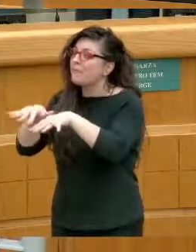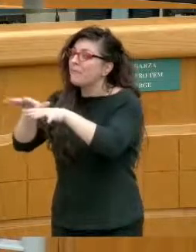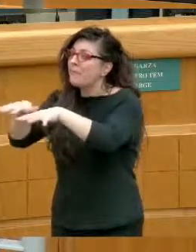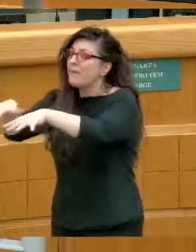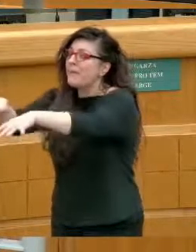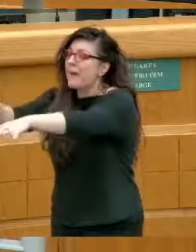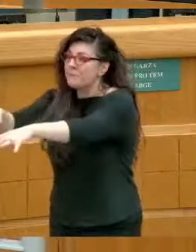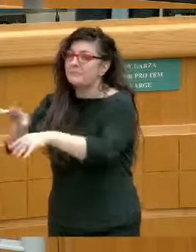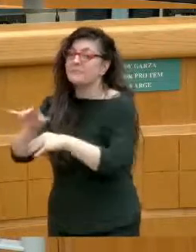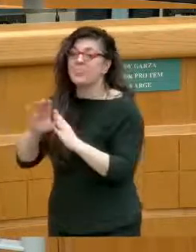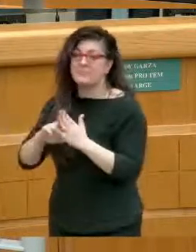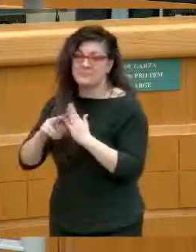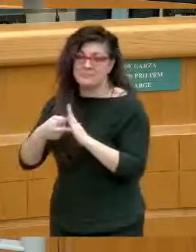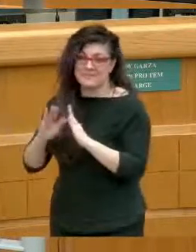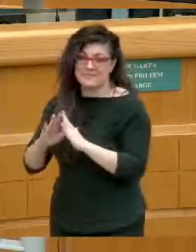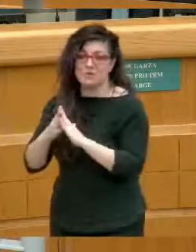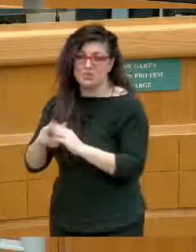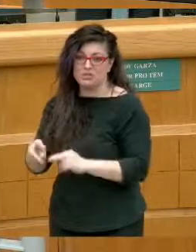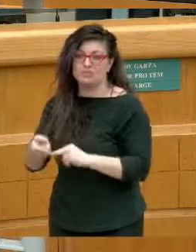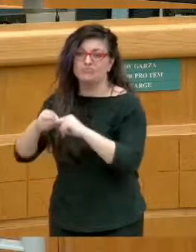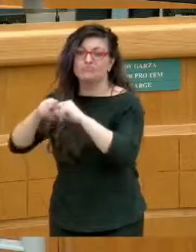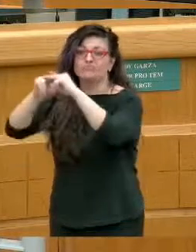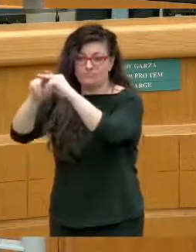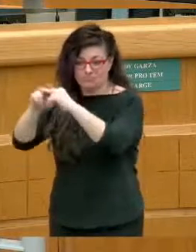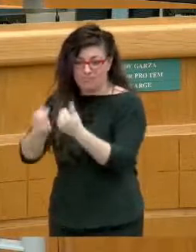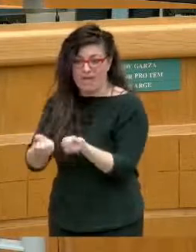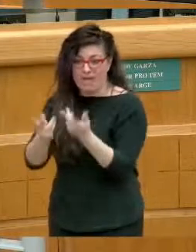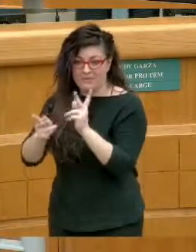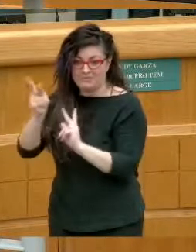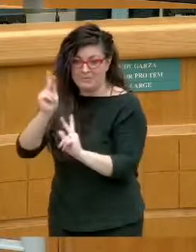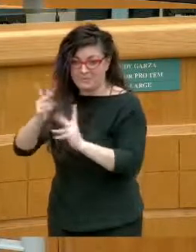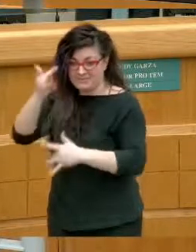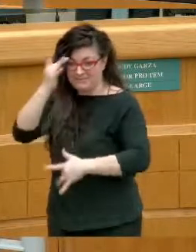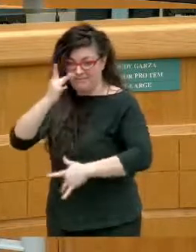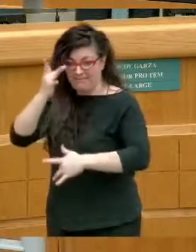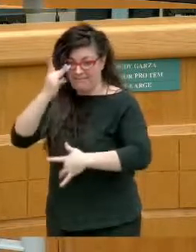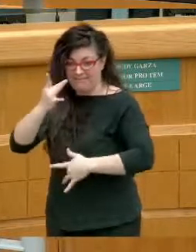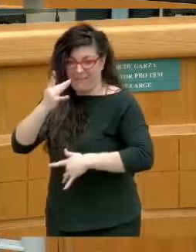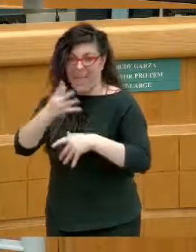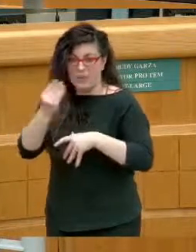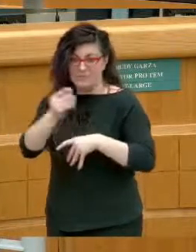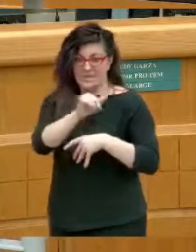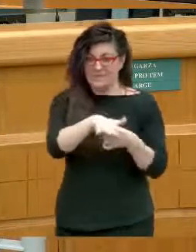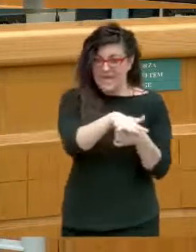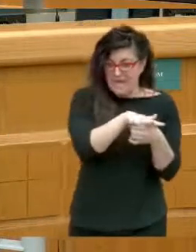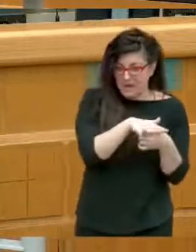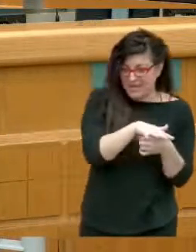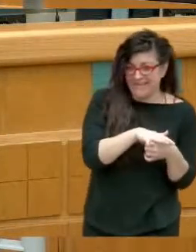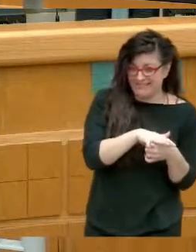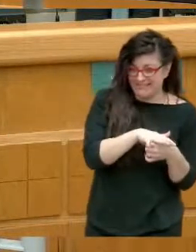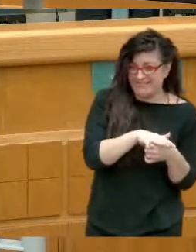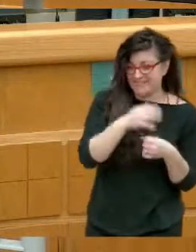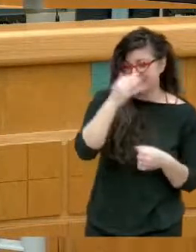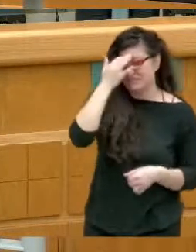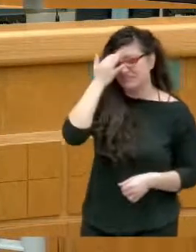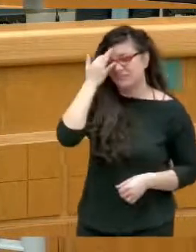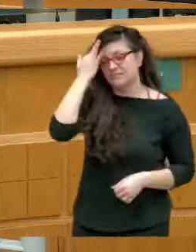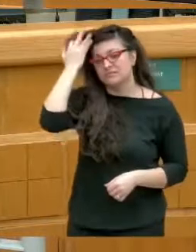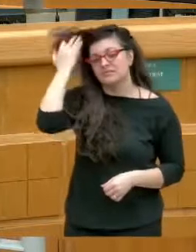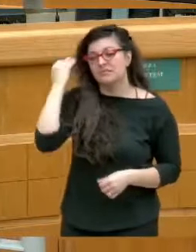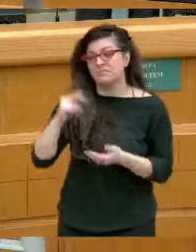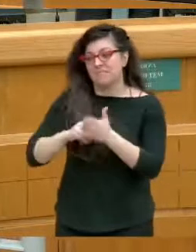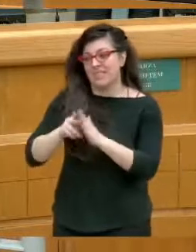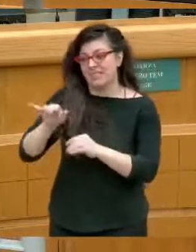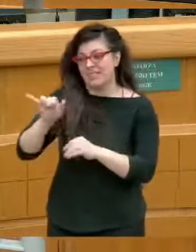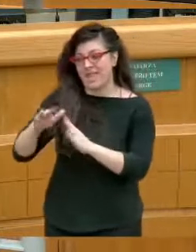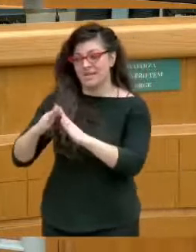outbreak starts increasing the number of people that are infected in the Coastal Bend area as a whole. I